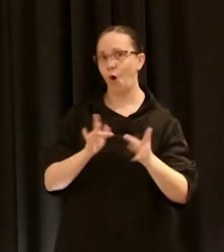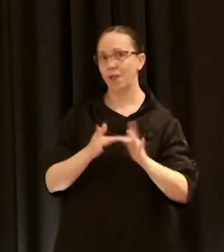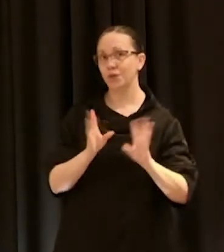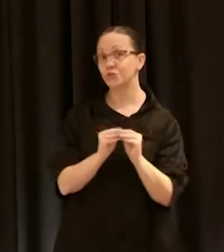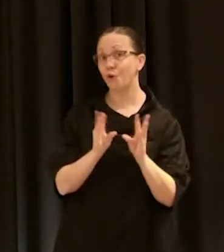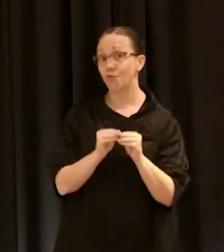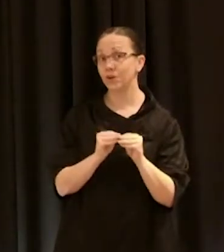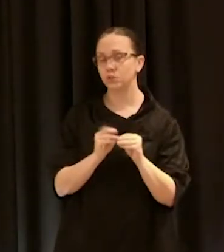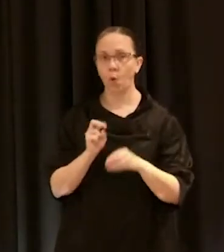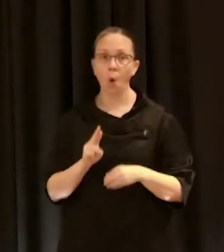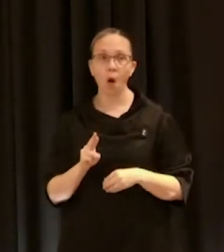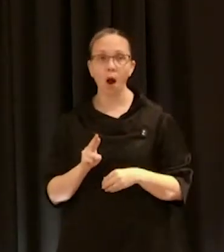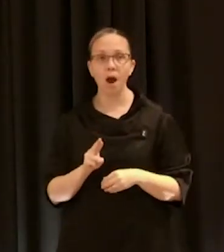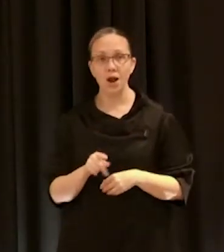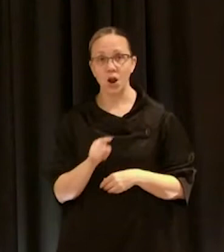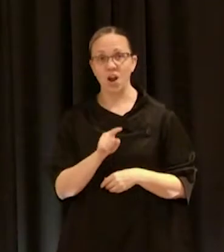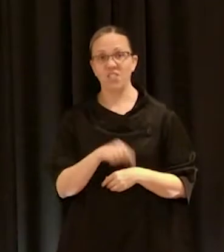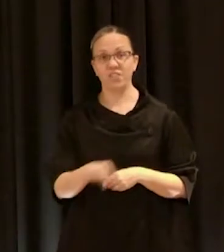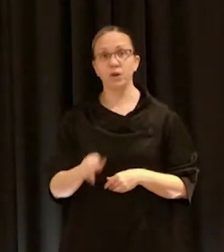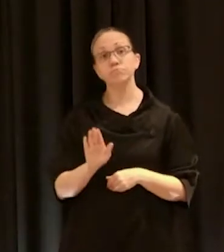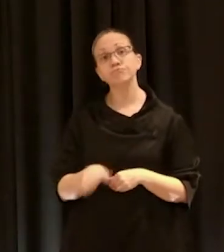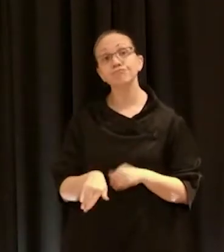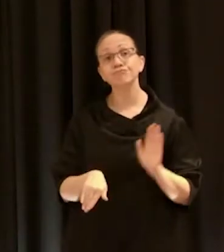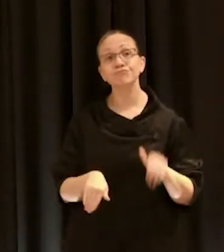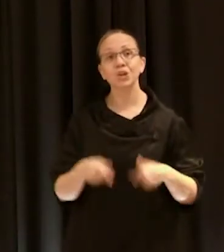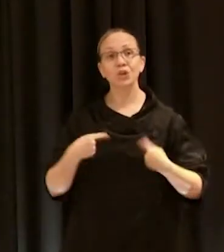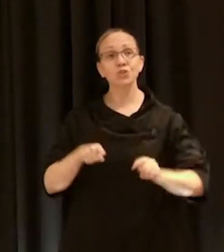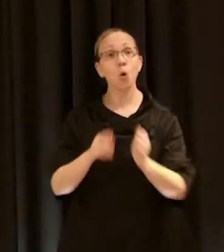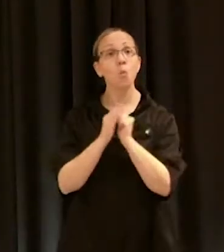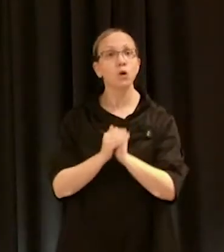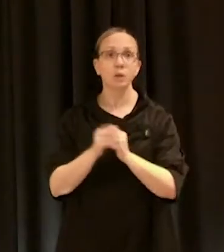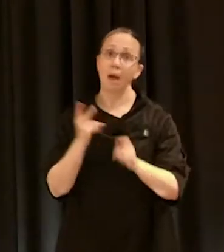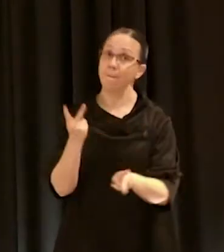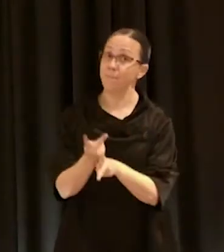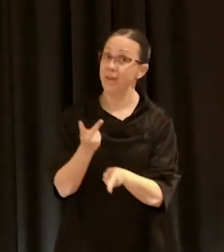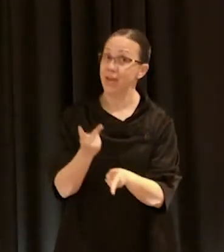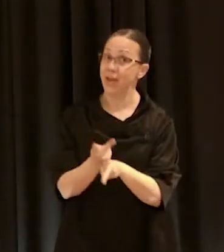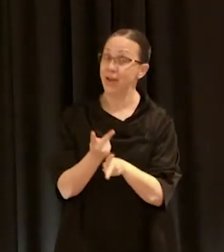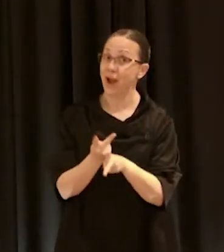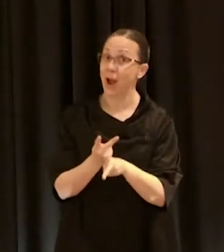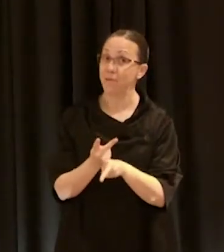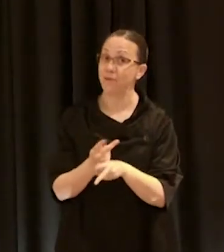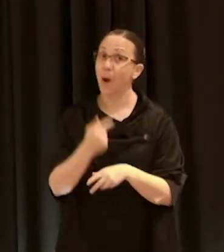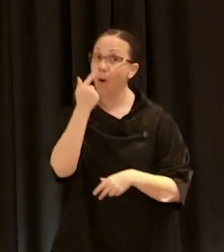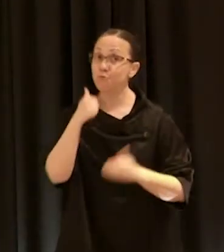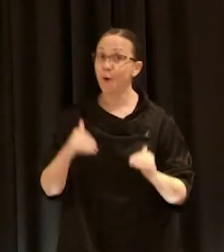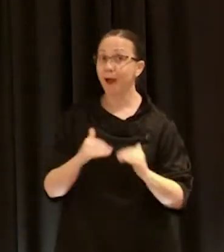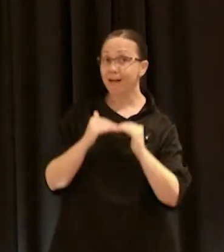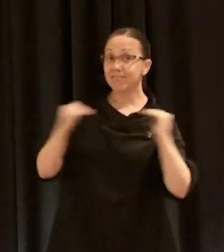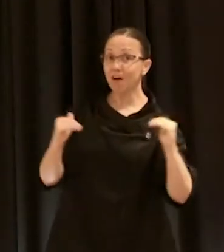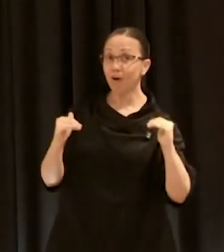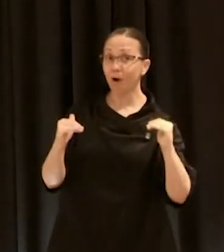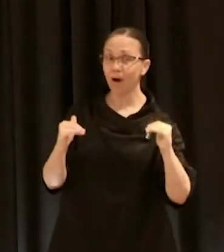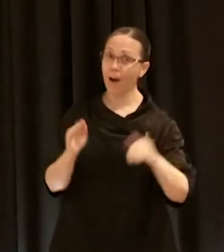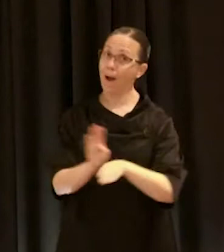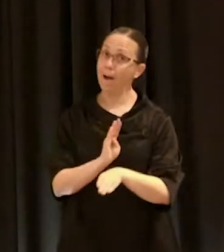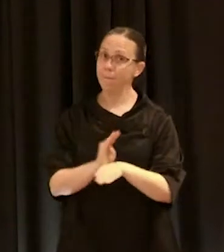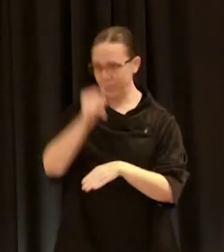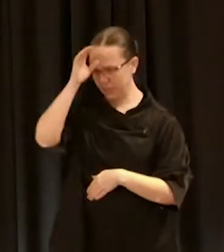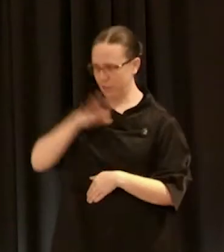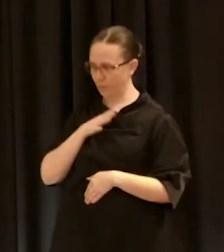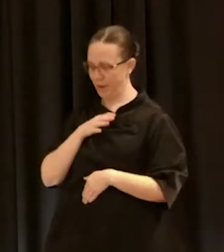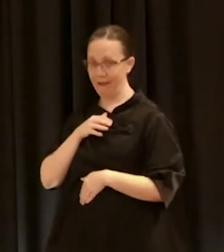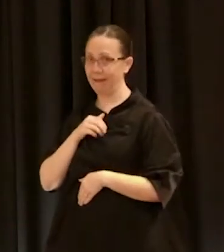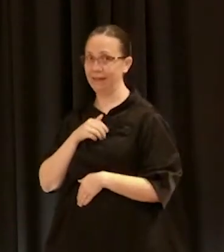online service or patting their foot during praise and worship. Be careful. We're at a red level. Businessmen are